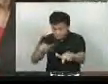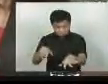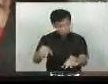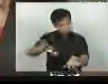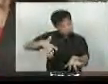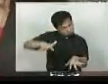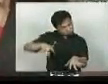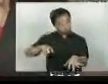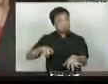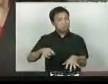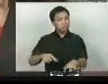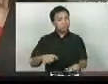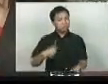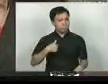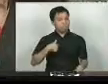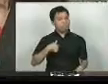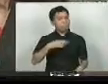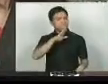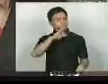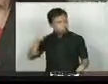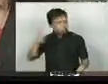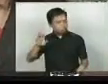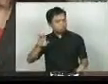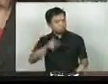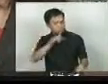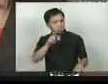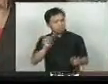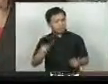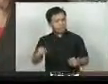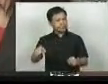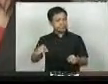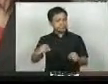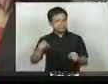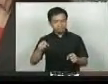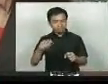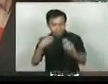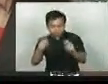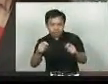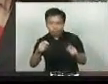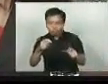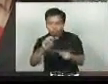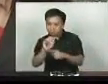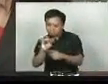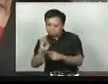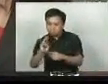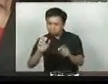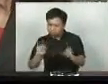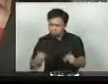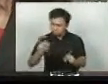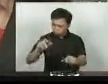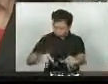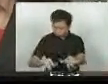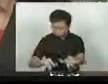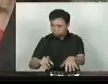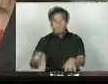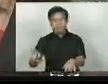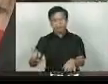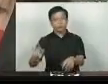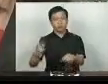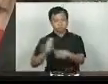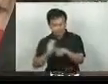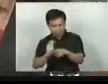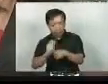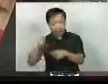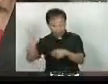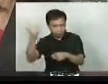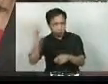or have no experience, assure them that it's really very easy. In fact, I have a lot of friends who are senior